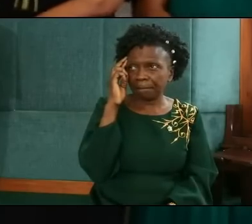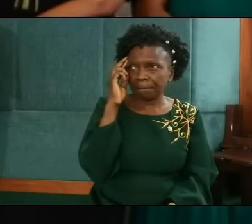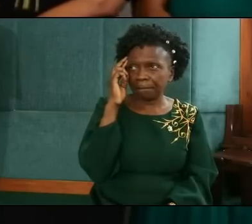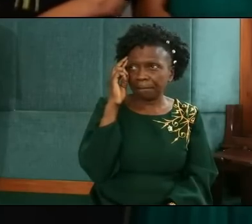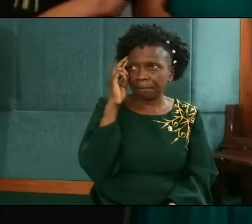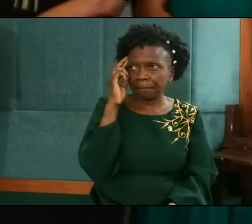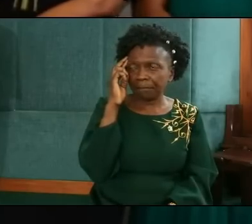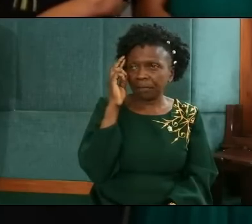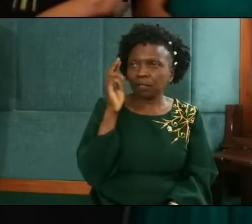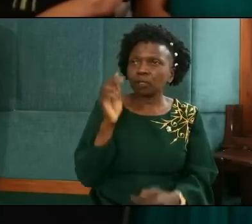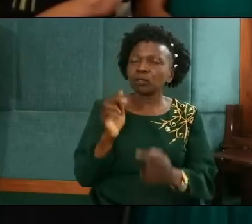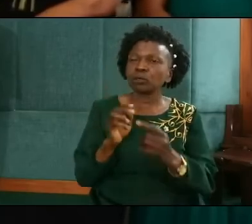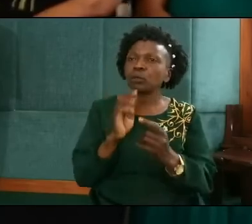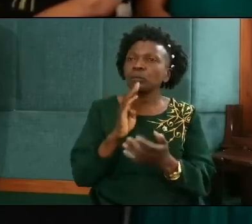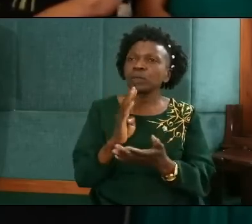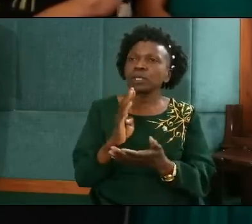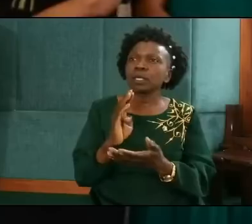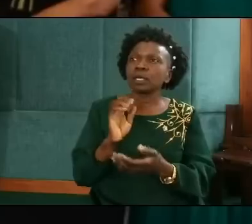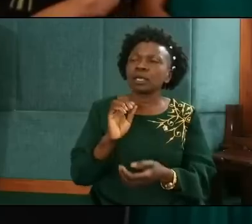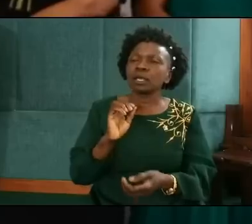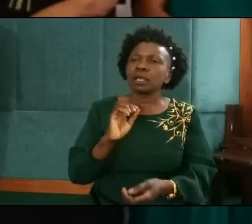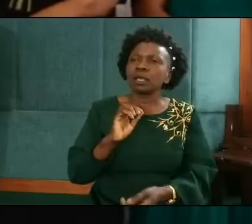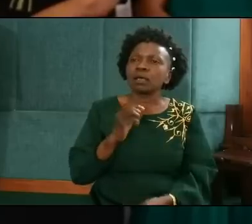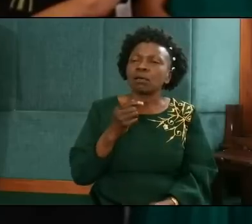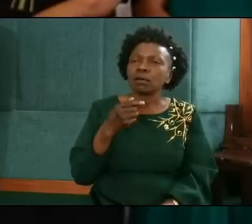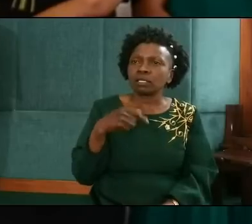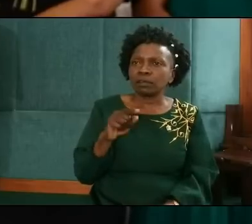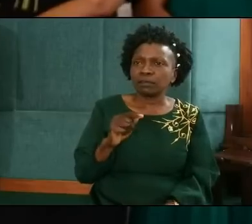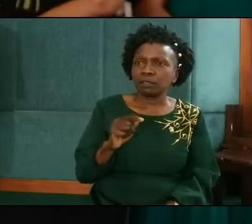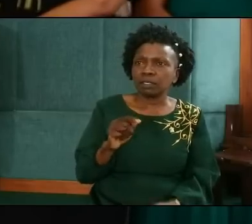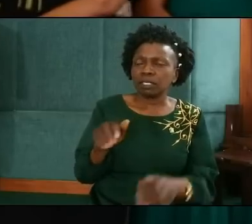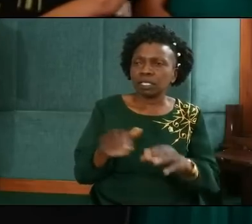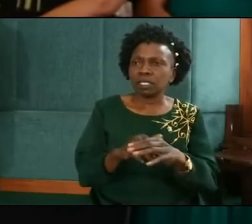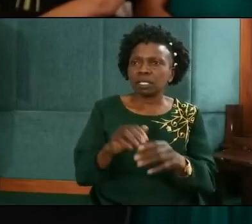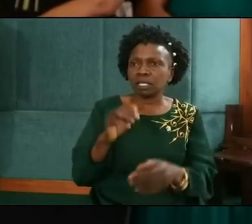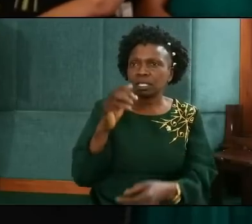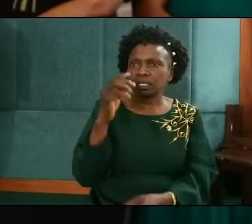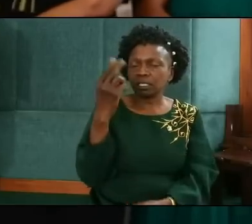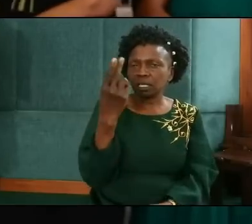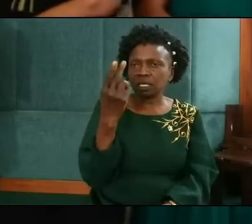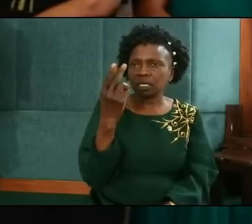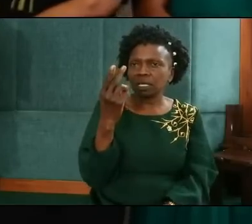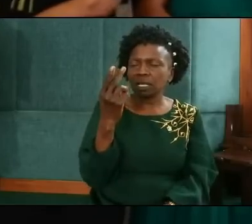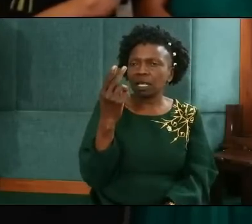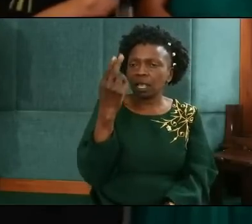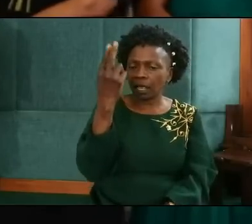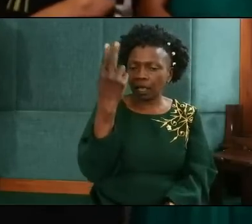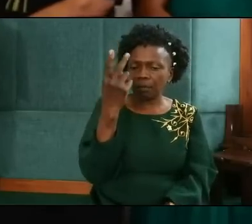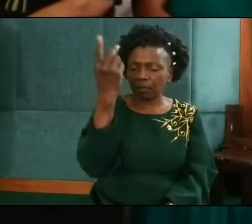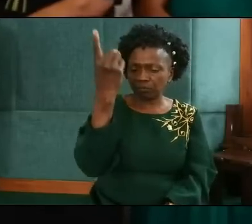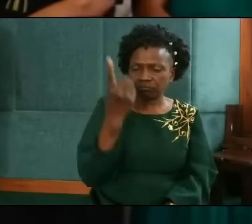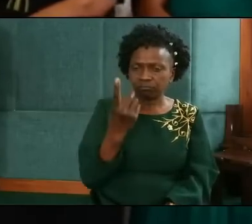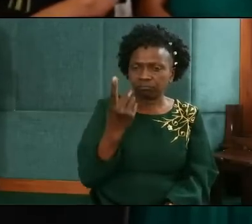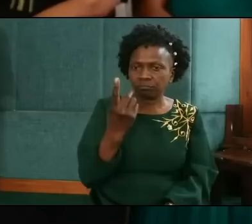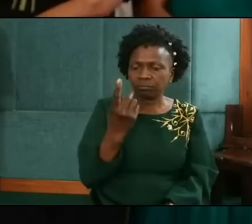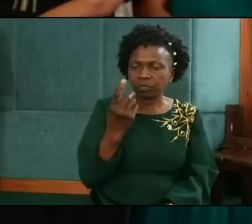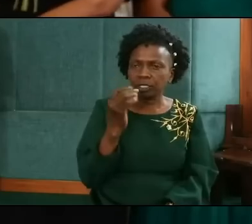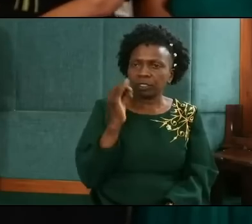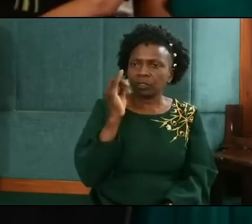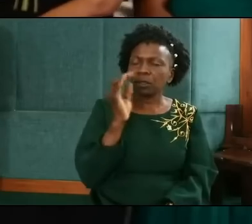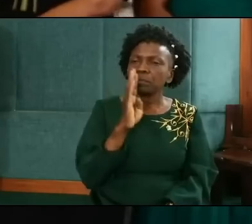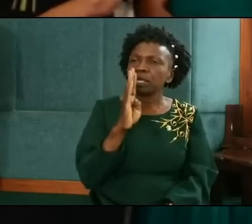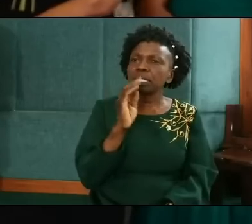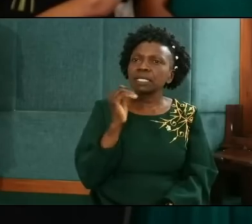prepare ourselves for the second coming of Christ. It would be too sad if the